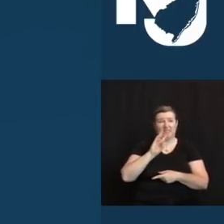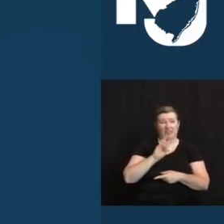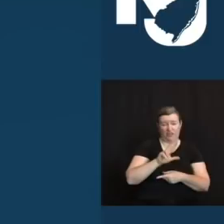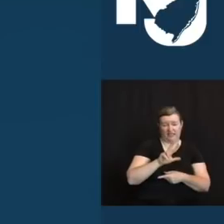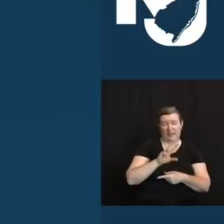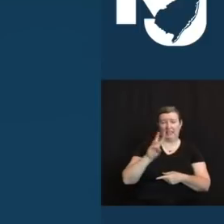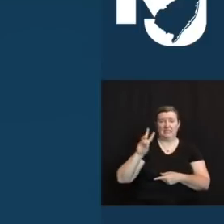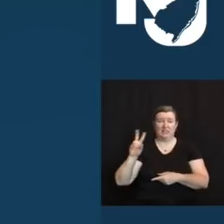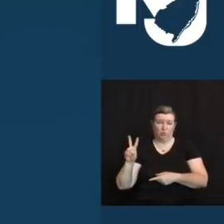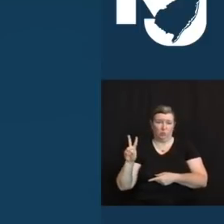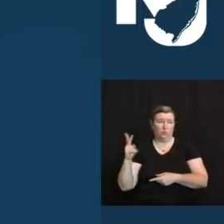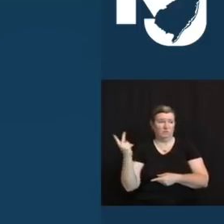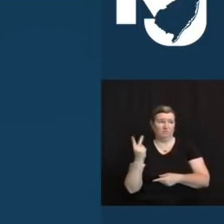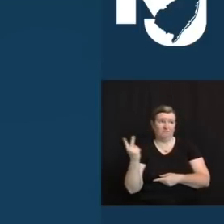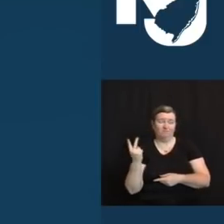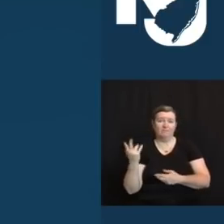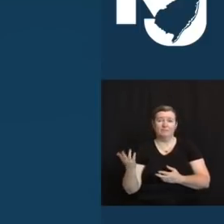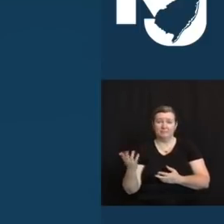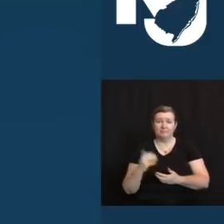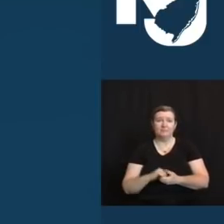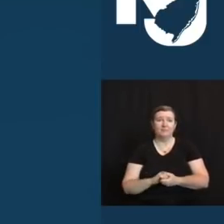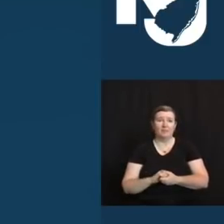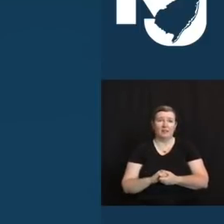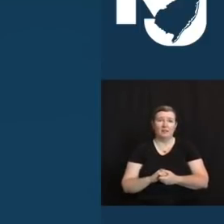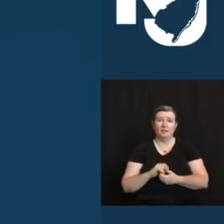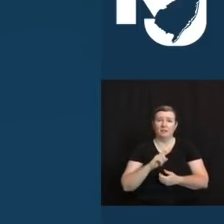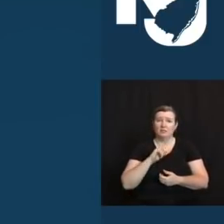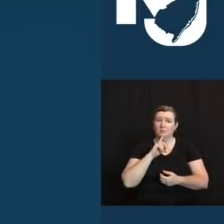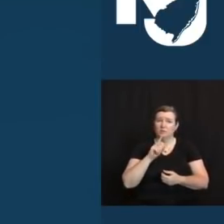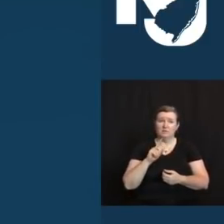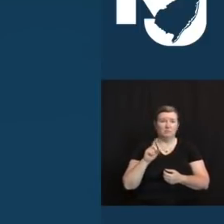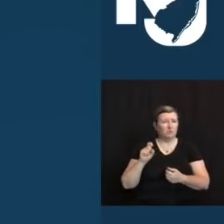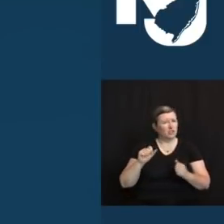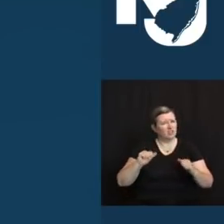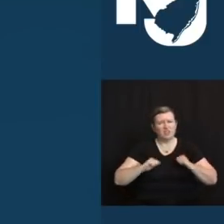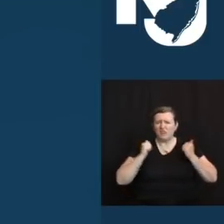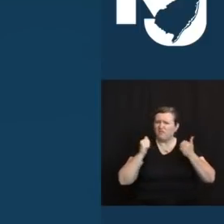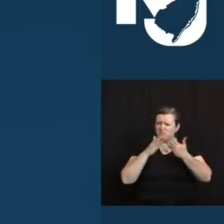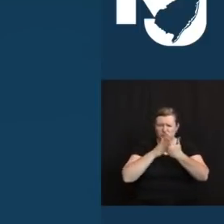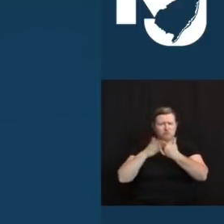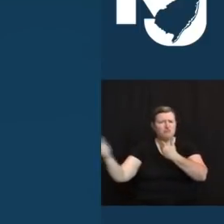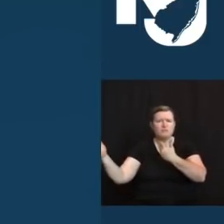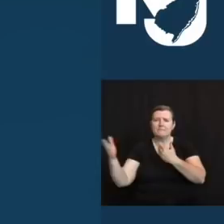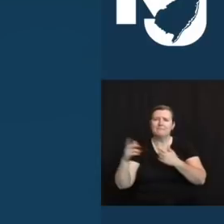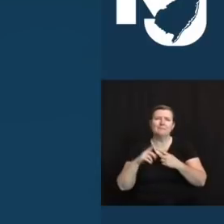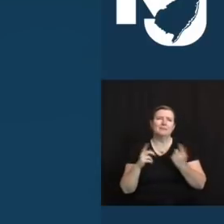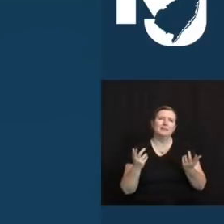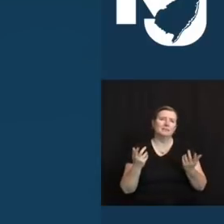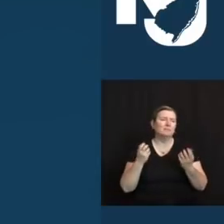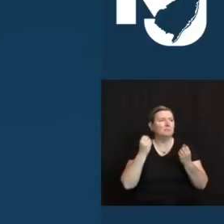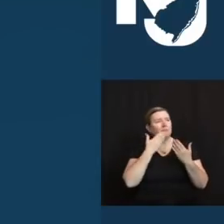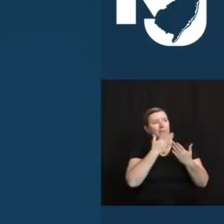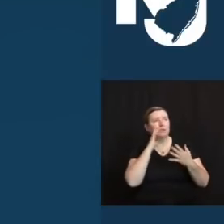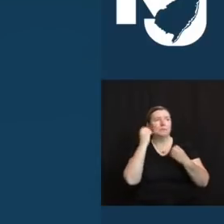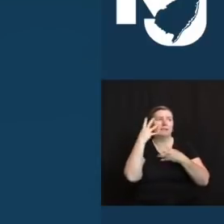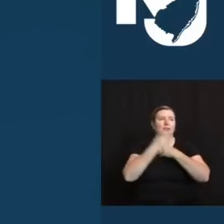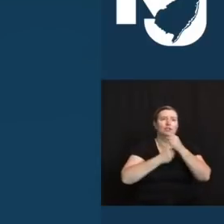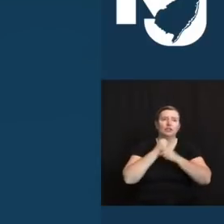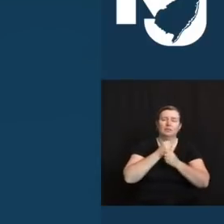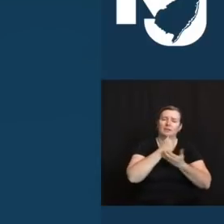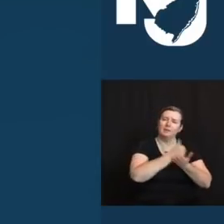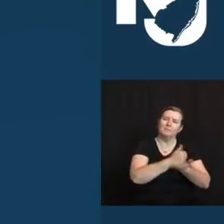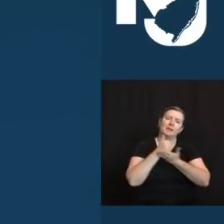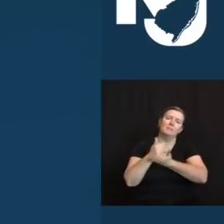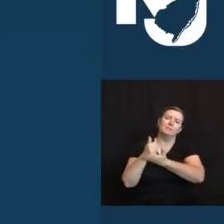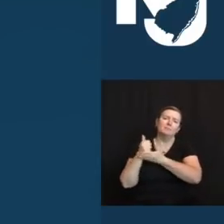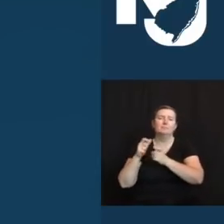old, respectively. They had so much more to give. We thank them for their decades of service to the health and wellness